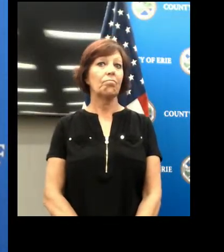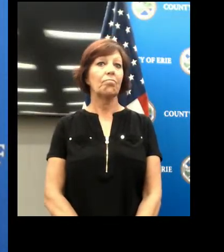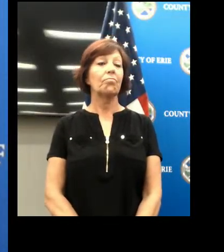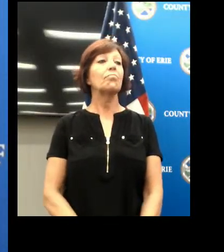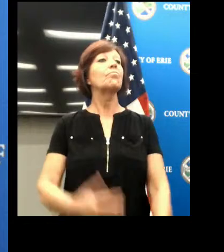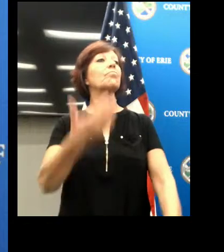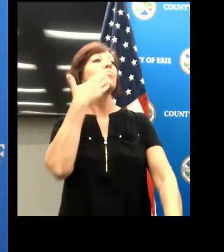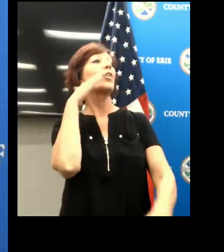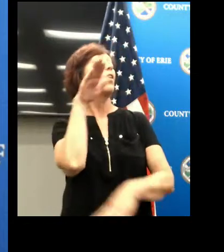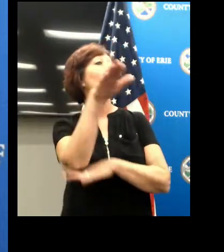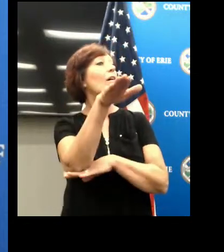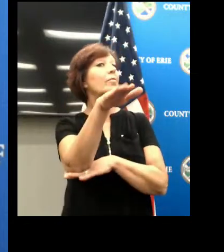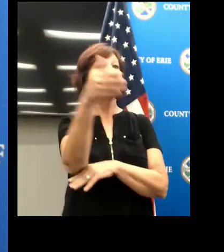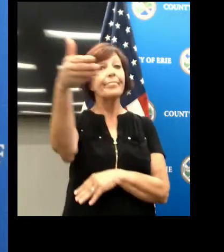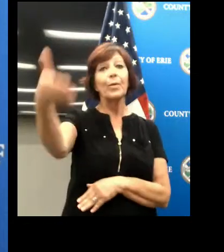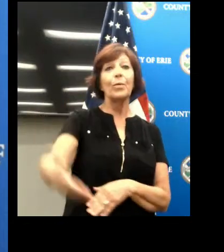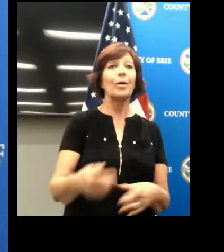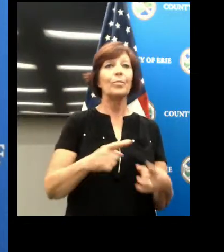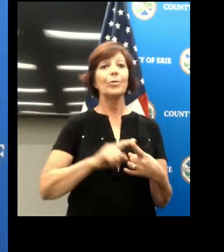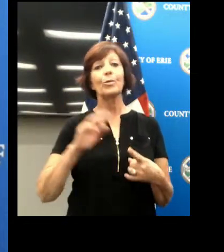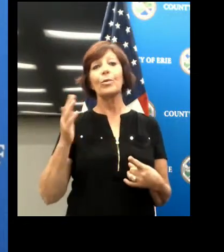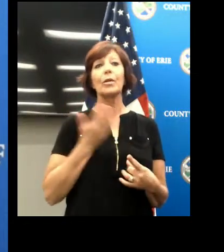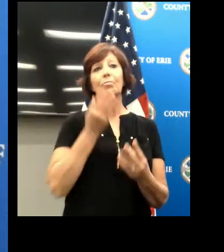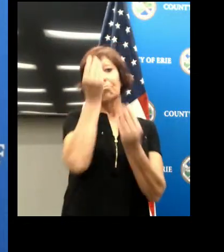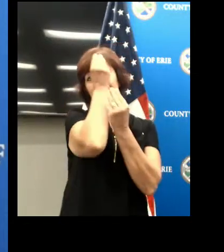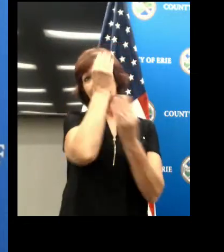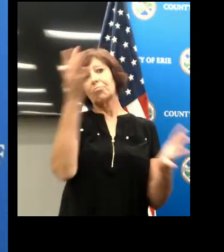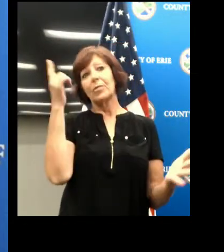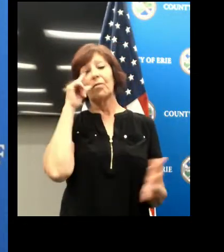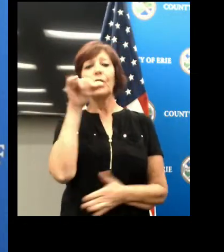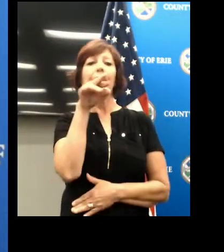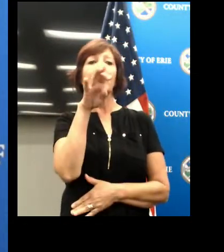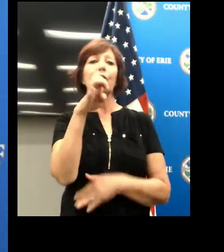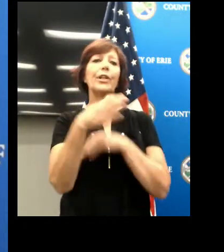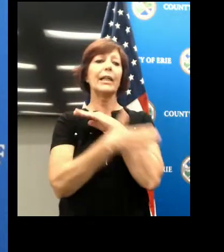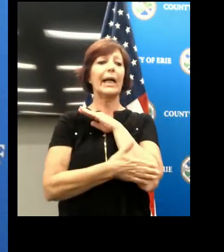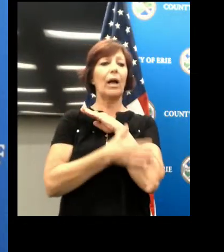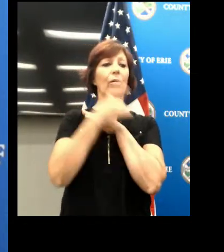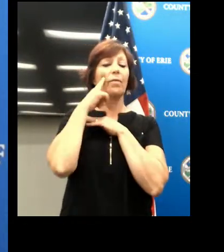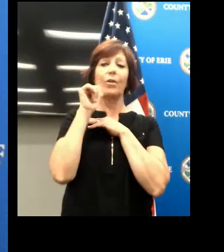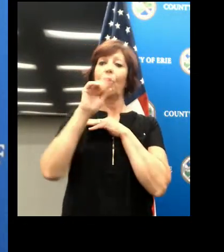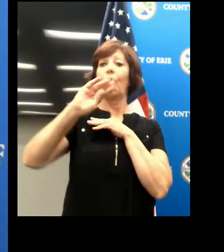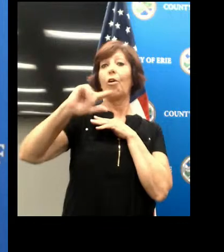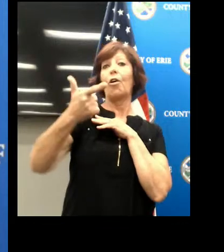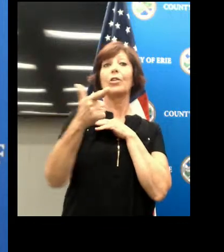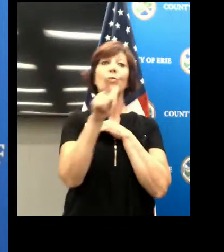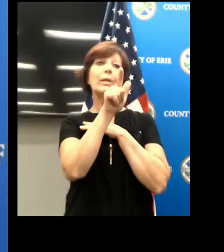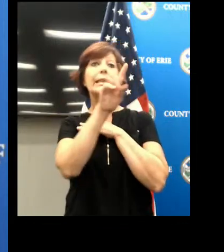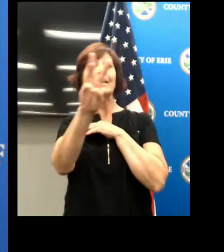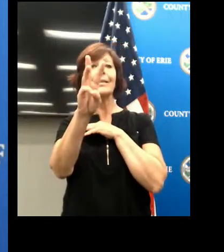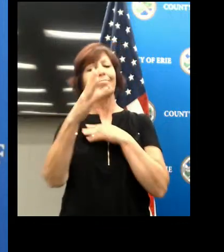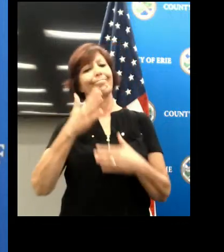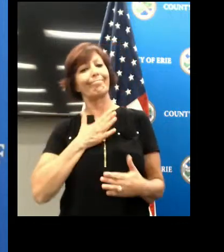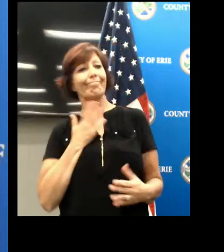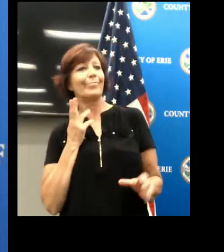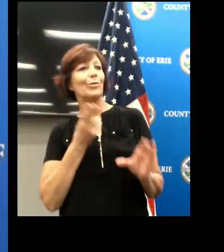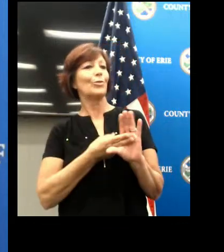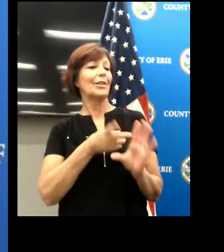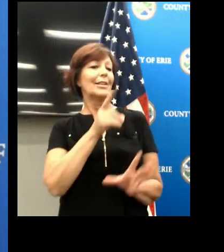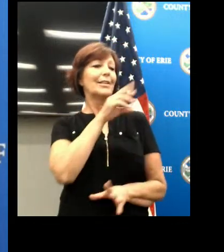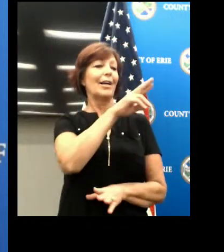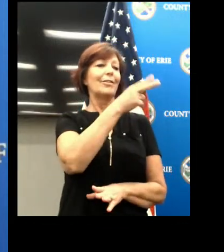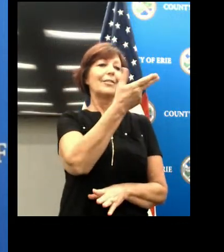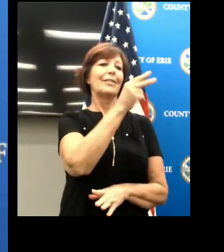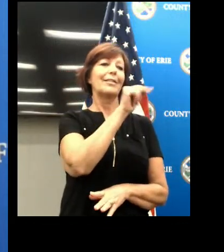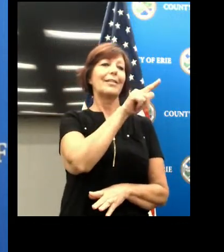Good afternoon, everyone. Welcome to our update for Erie County for August 26th. Glad to be joined by Dr. Gail Burstein